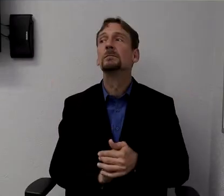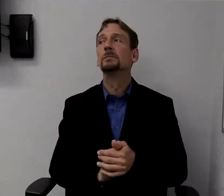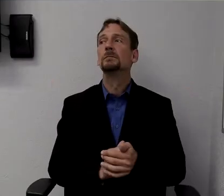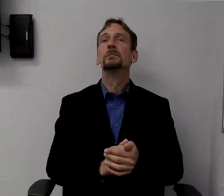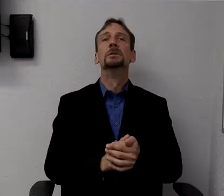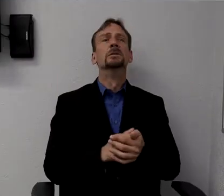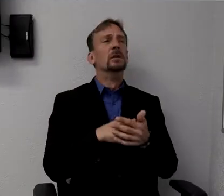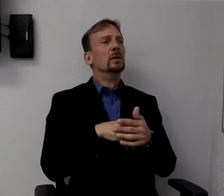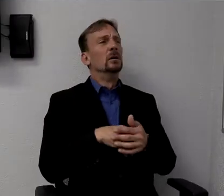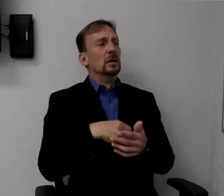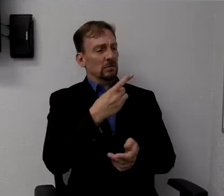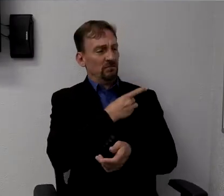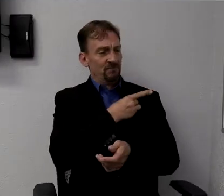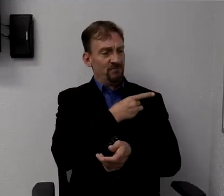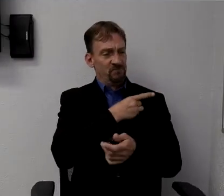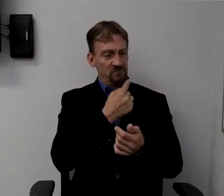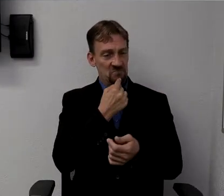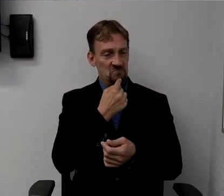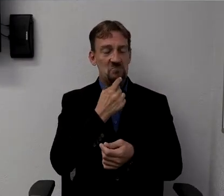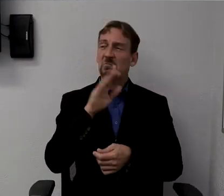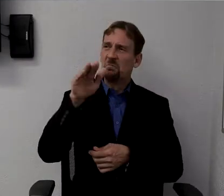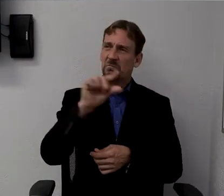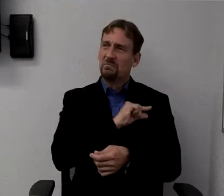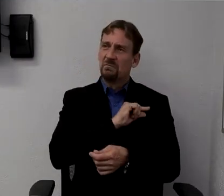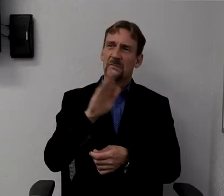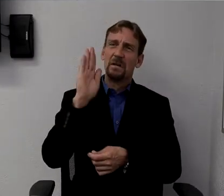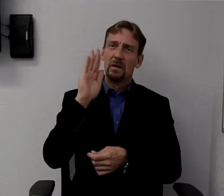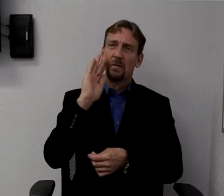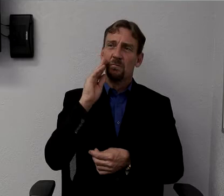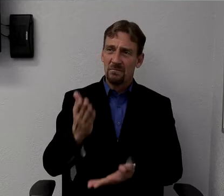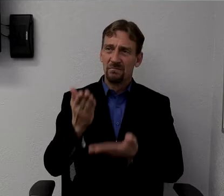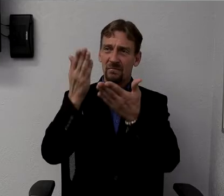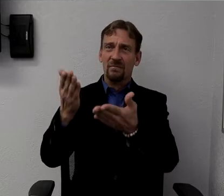is Cahuilla Delta providing more than supportive therapy for